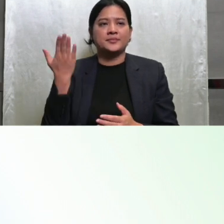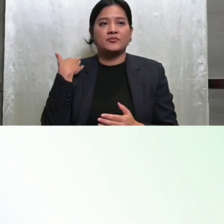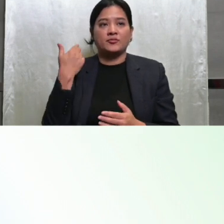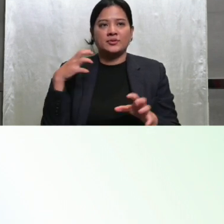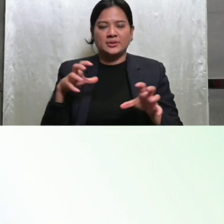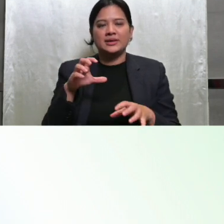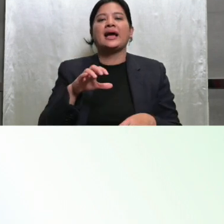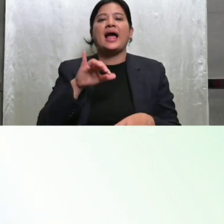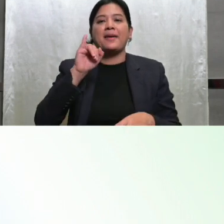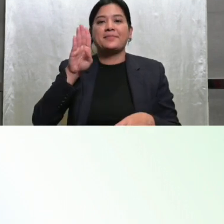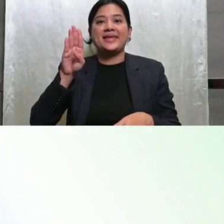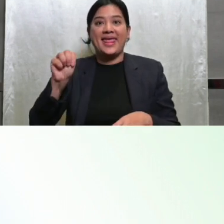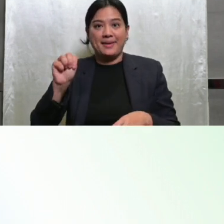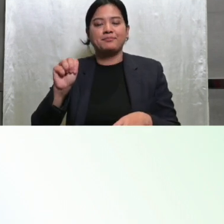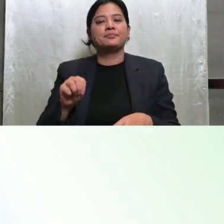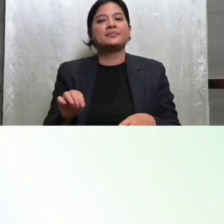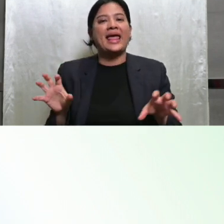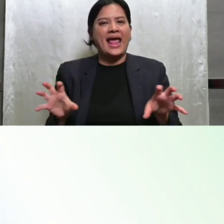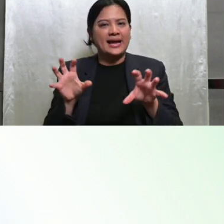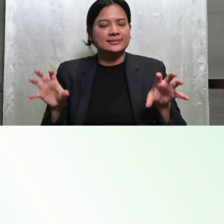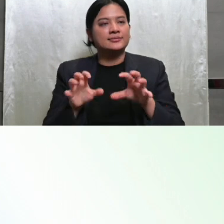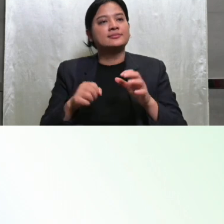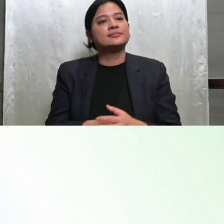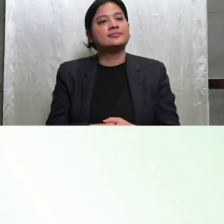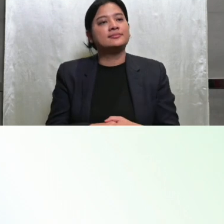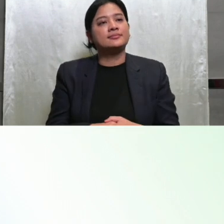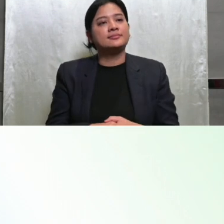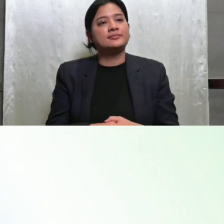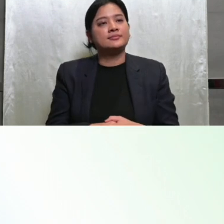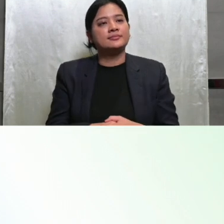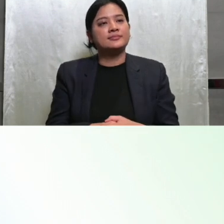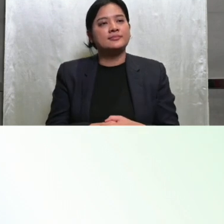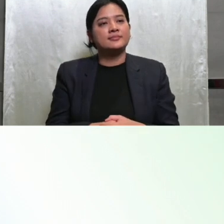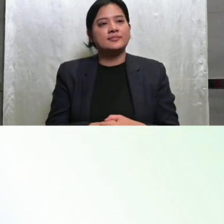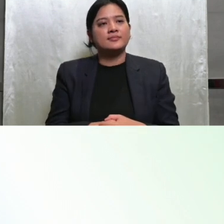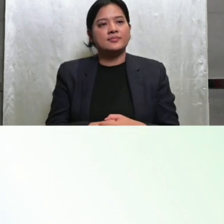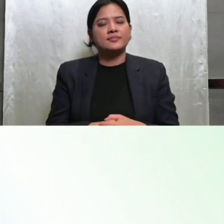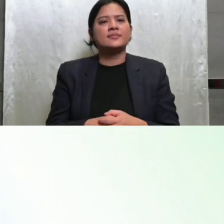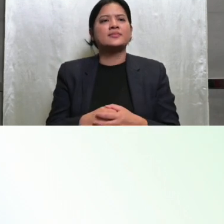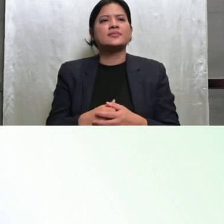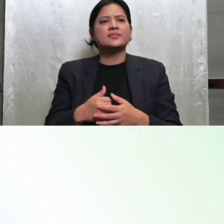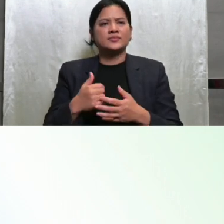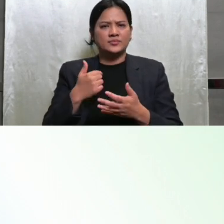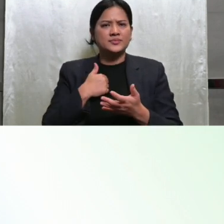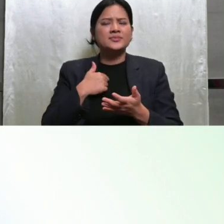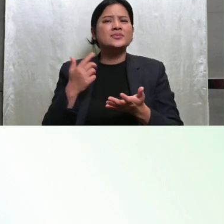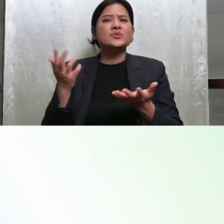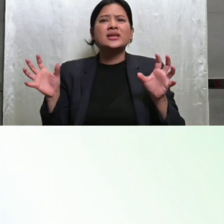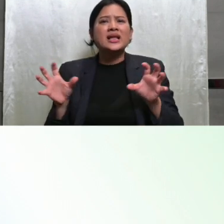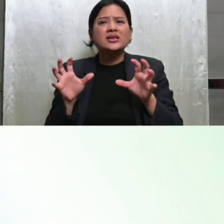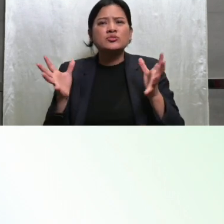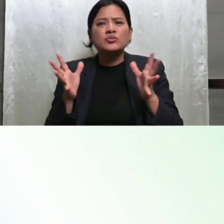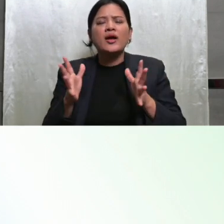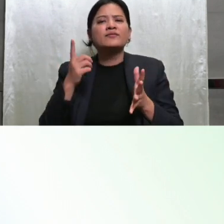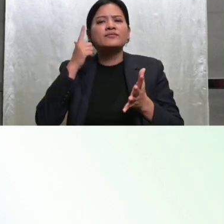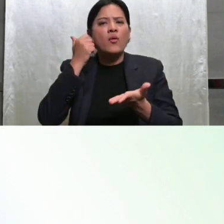And we've worked with some private and public schools as well to introduce this. And of course, access can still be an